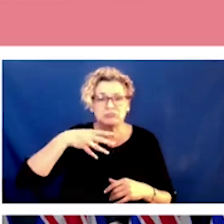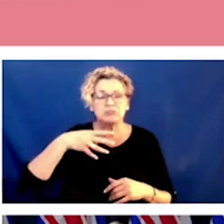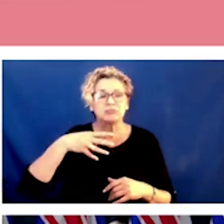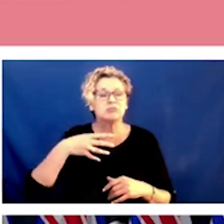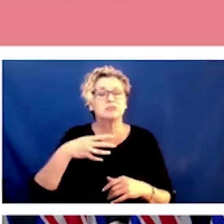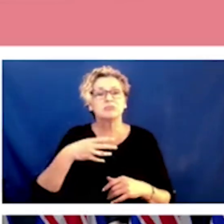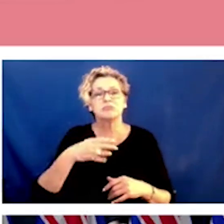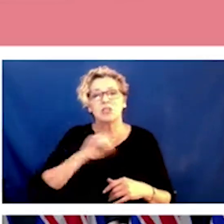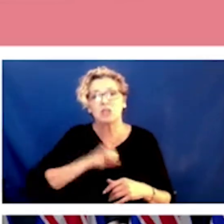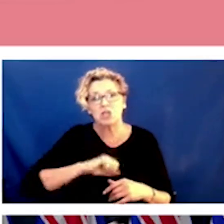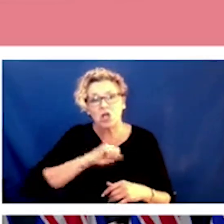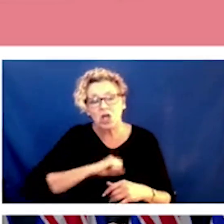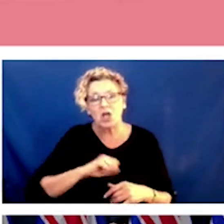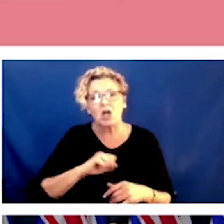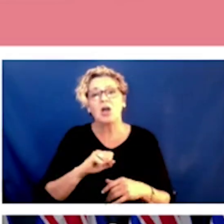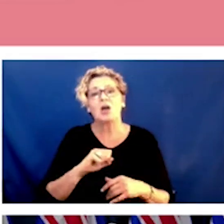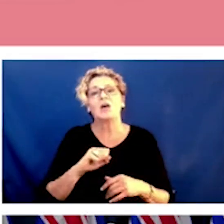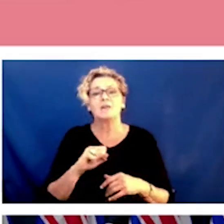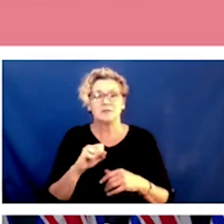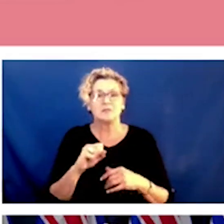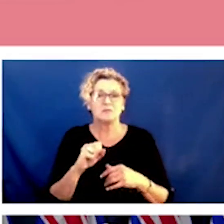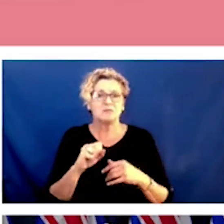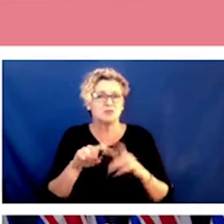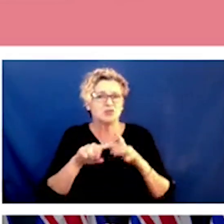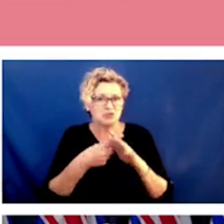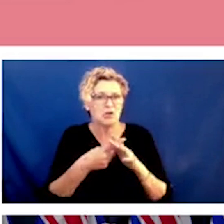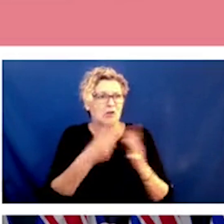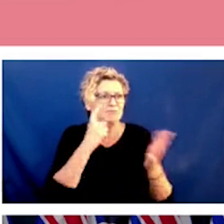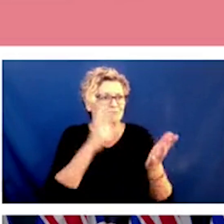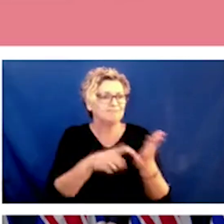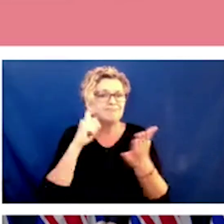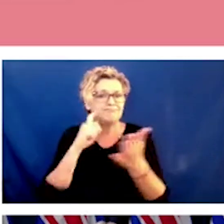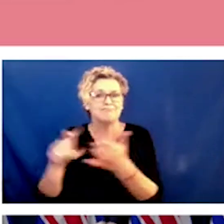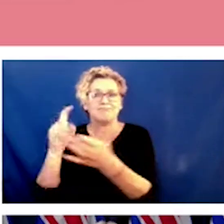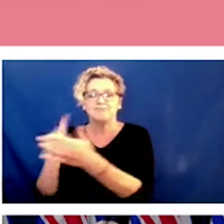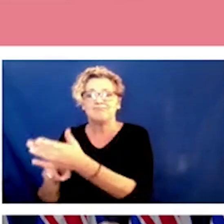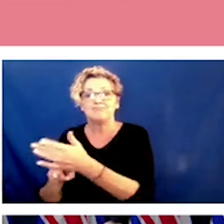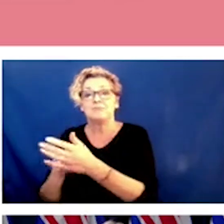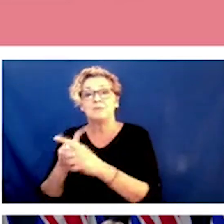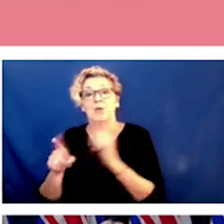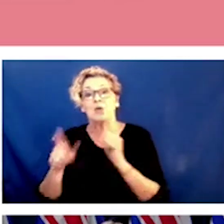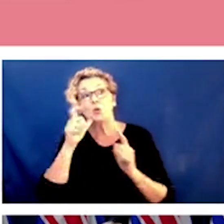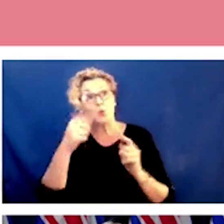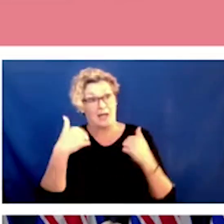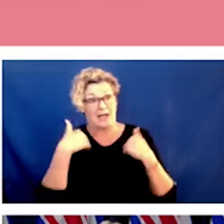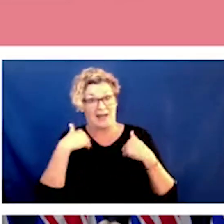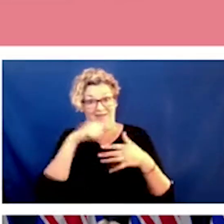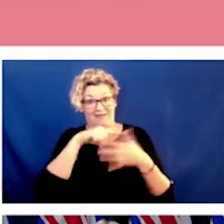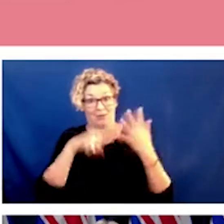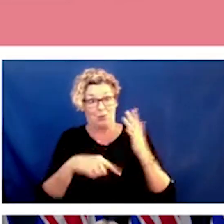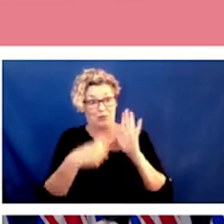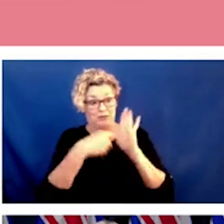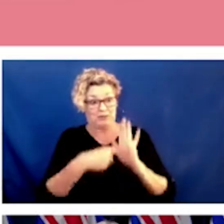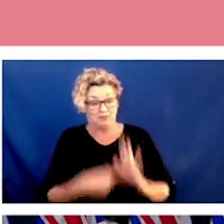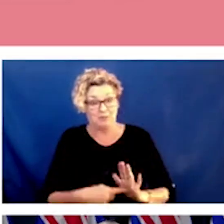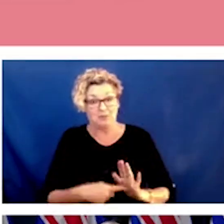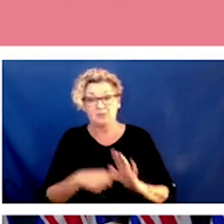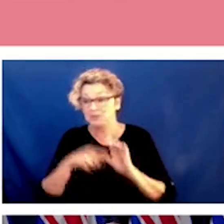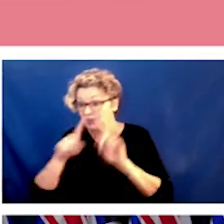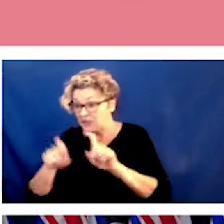there are other things causing those symptoms that are circulating in our communities right now, including some of the cold viruses